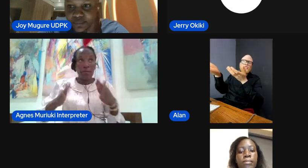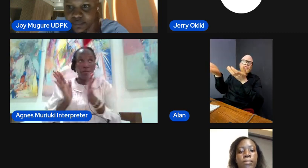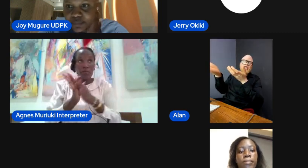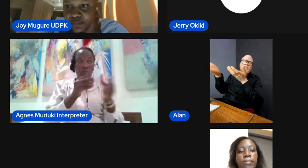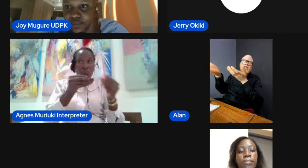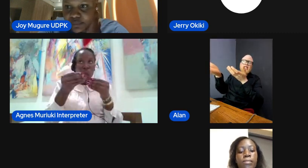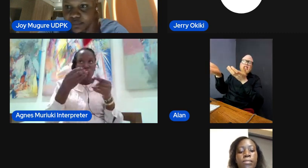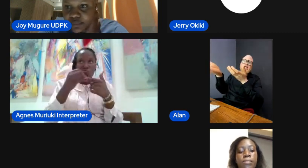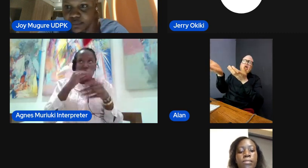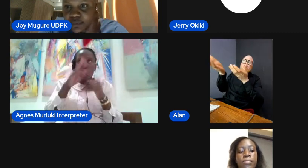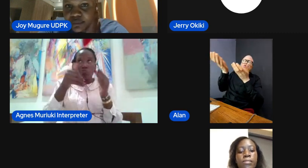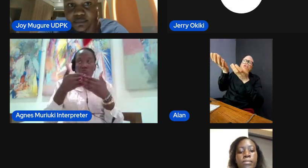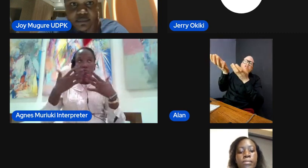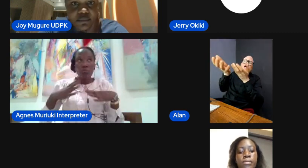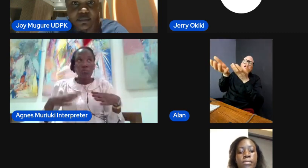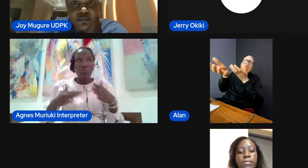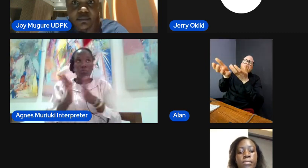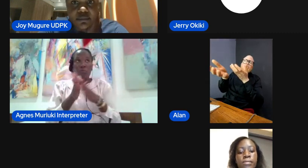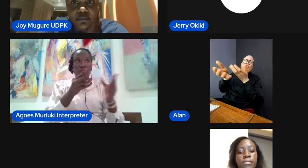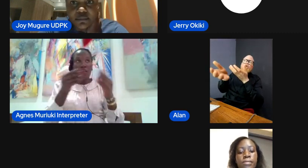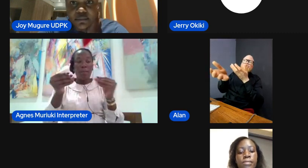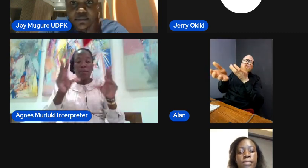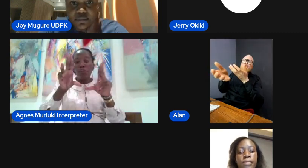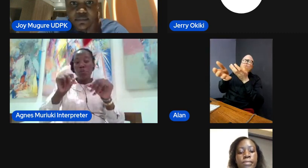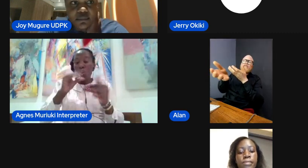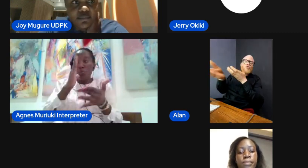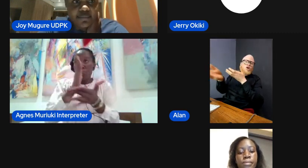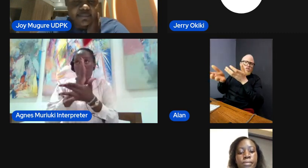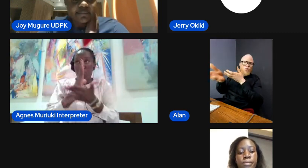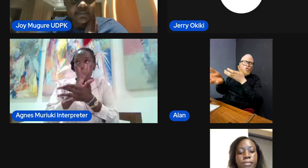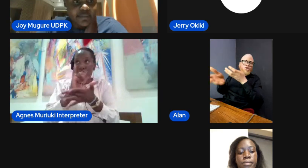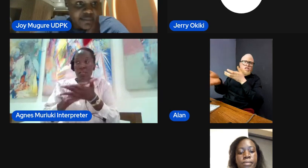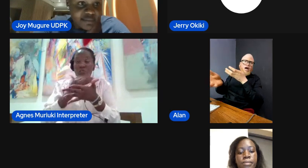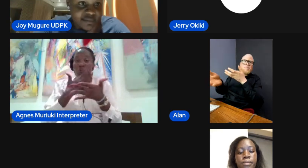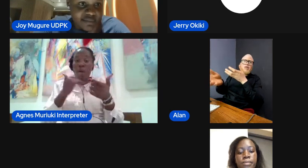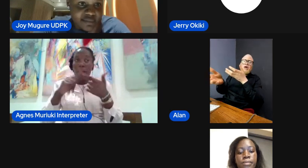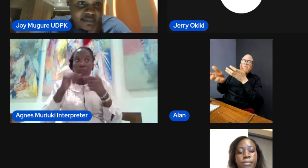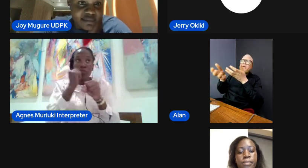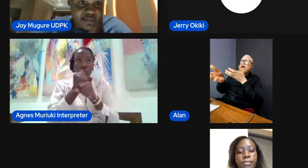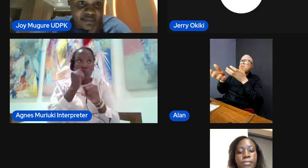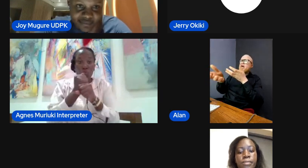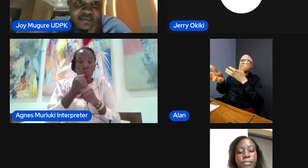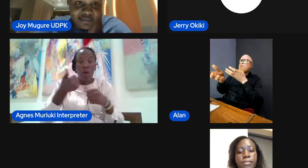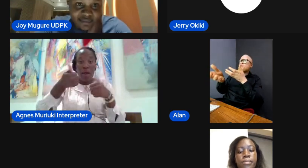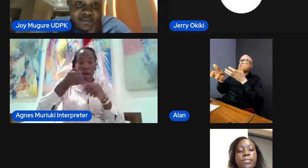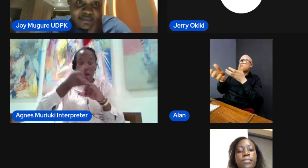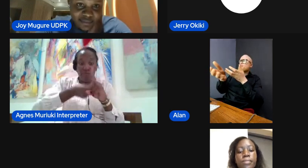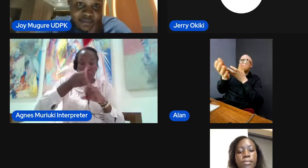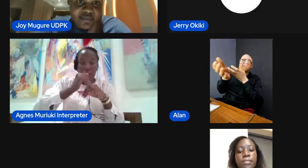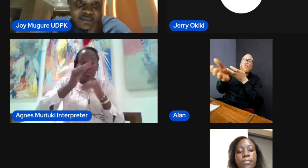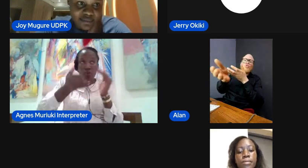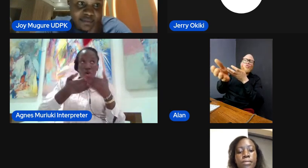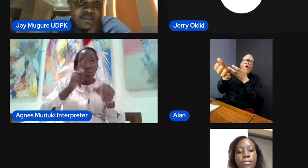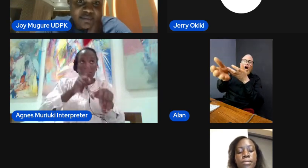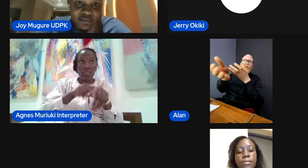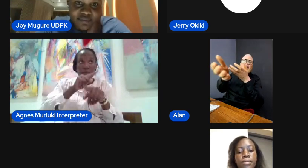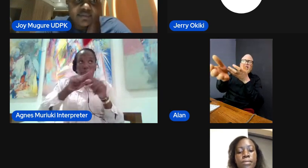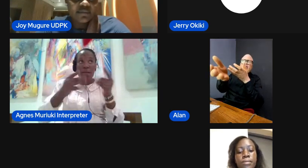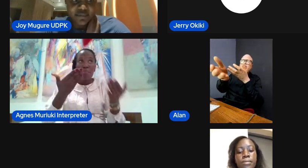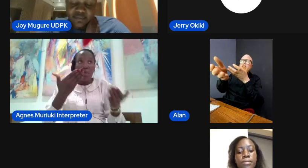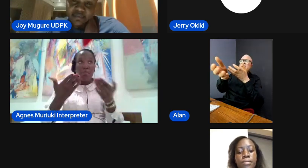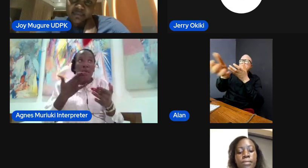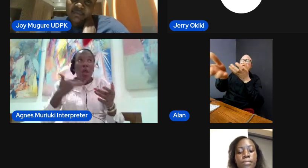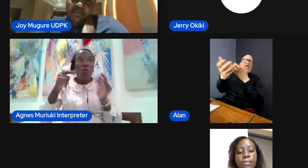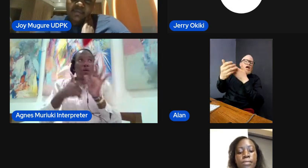all persons with disabilities, not necessarily might we want to do advocacy all the time, but I might want to show you how